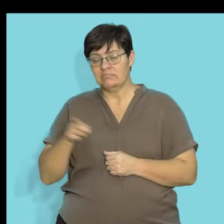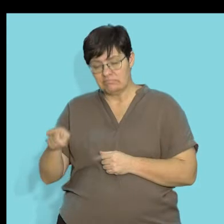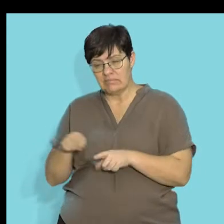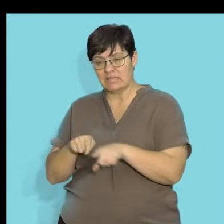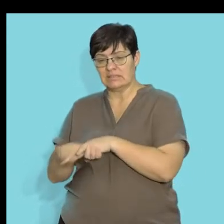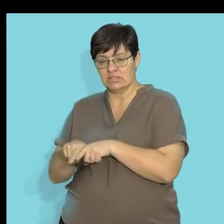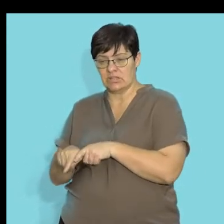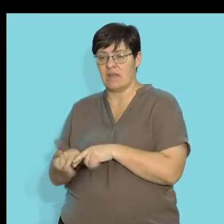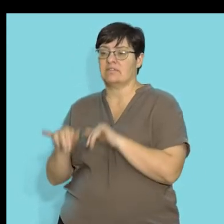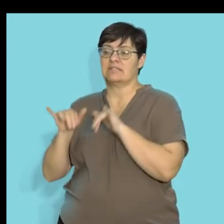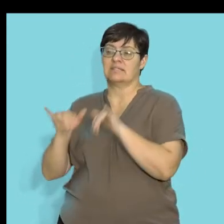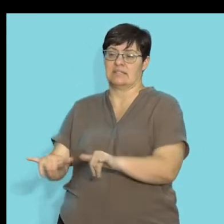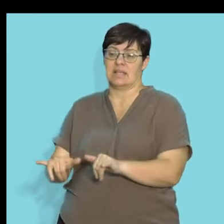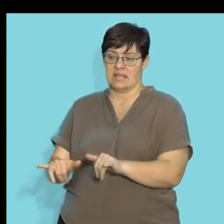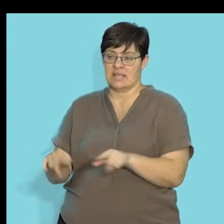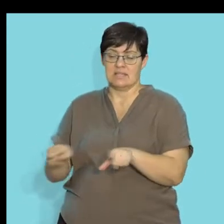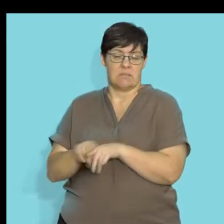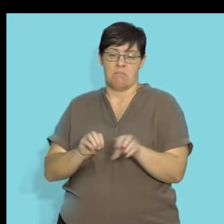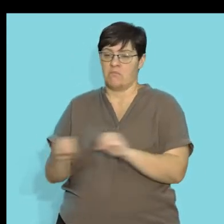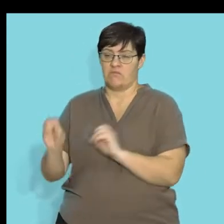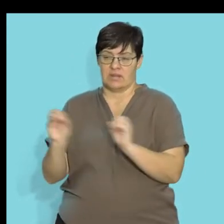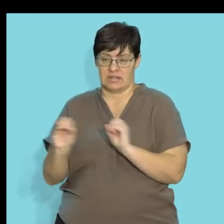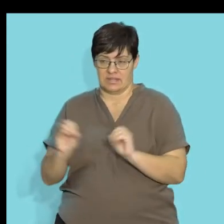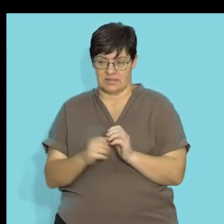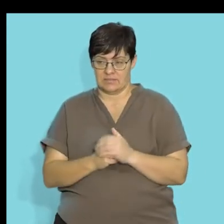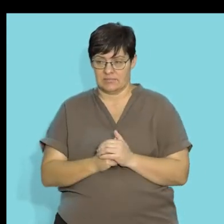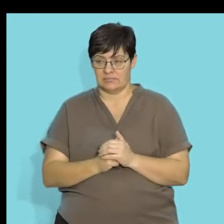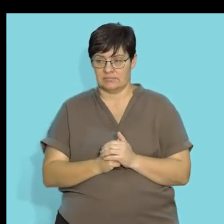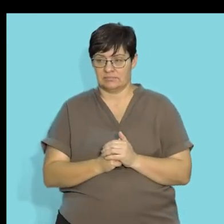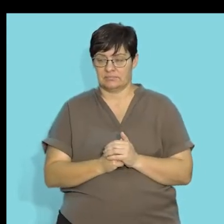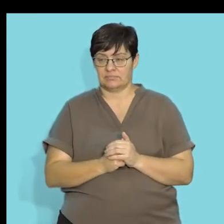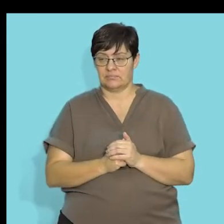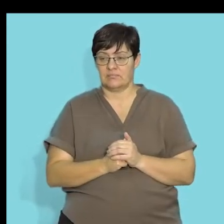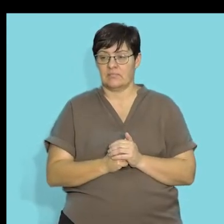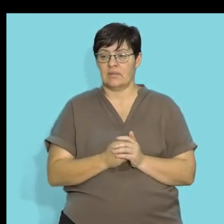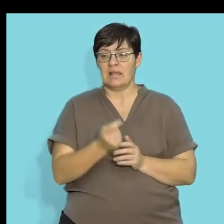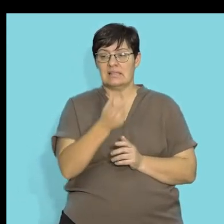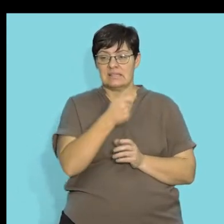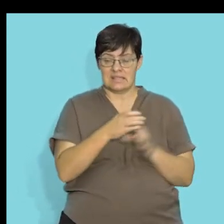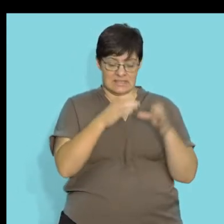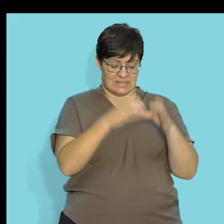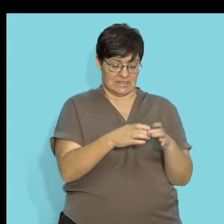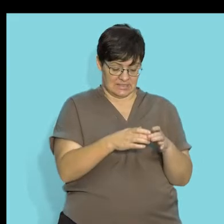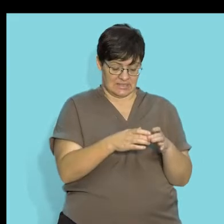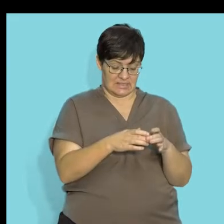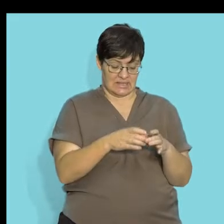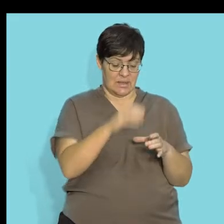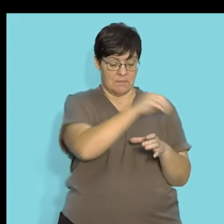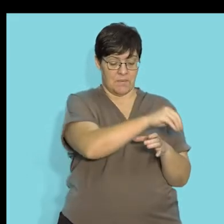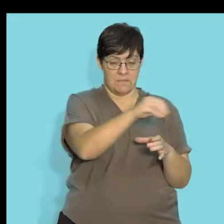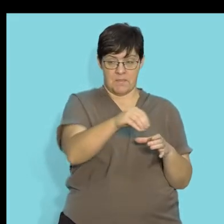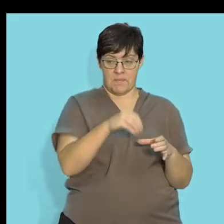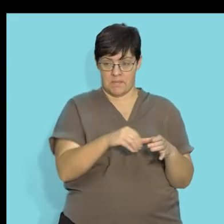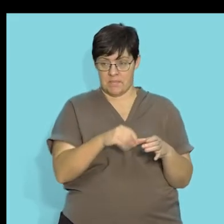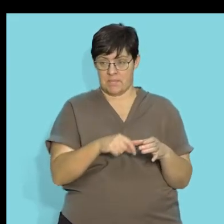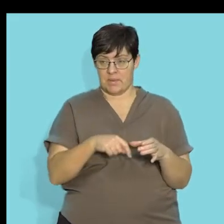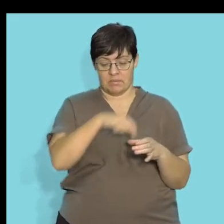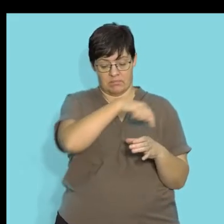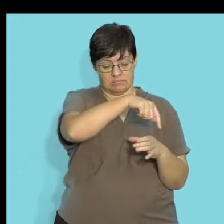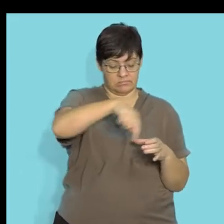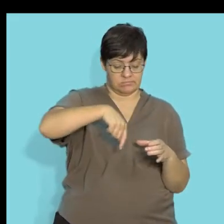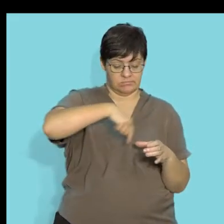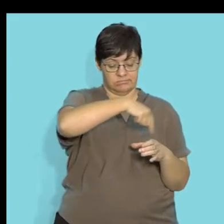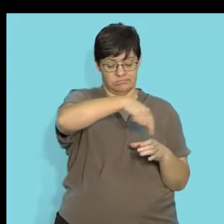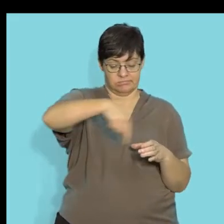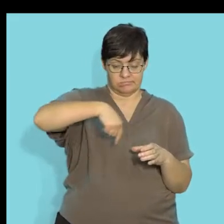in the experiment we've got a stationary clinostat. These seeds are placed in specific directions,